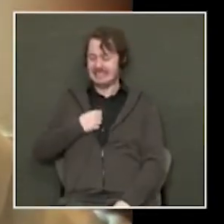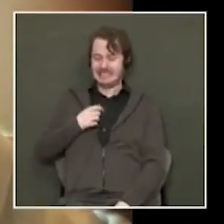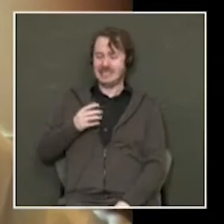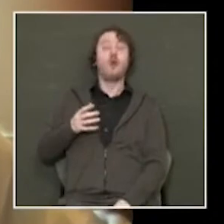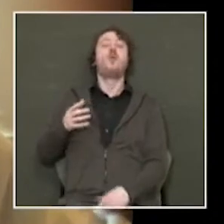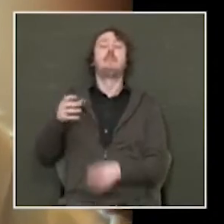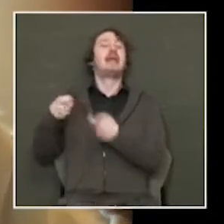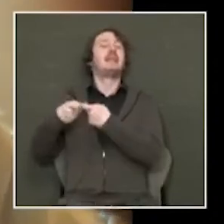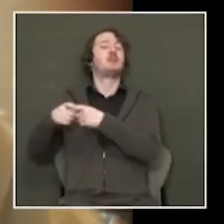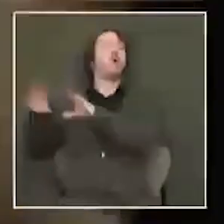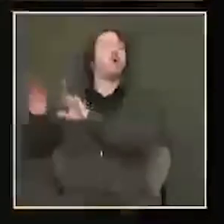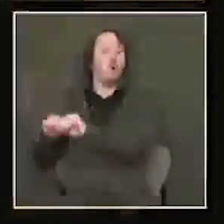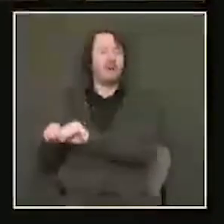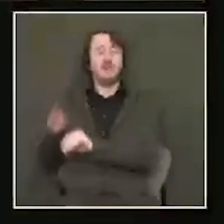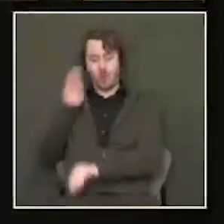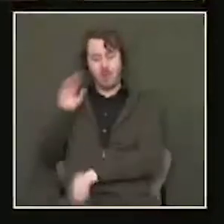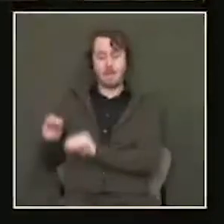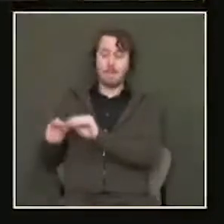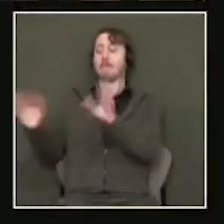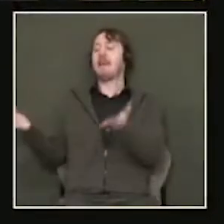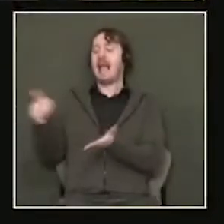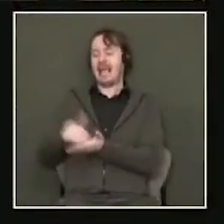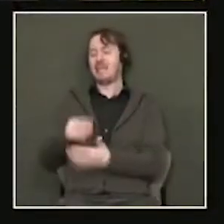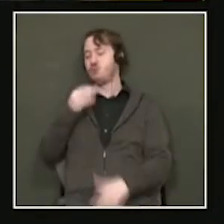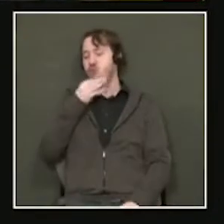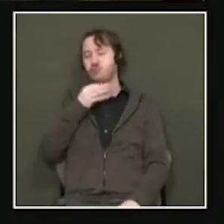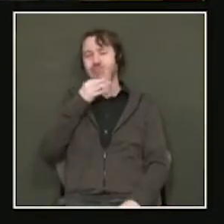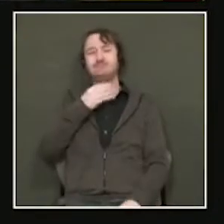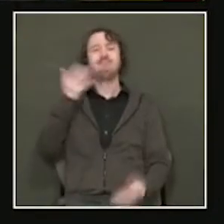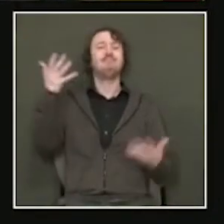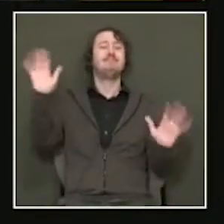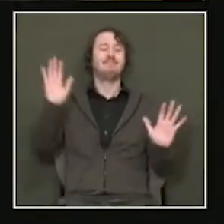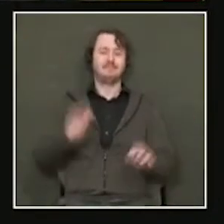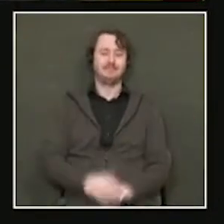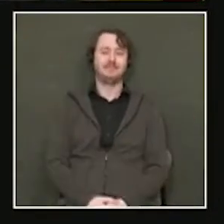pretty quick. That's all I have.